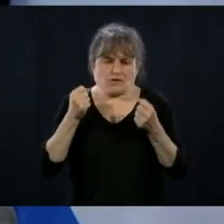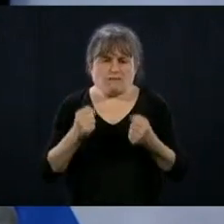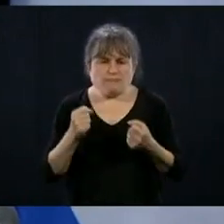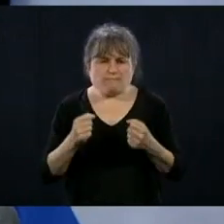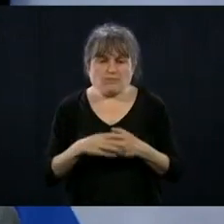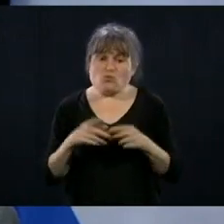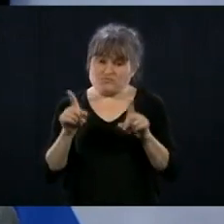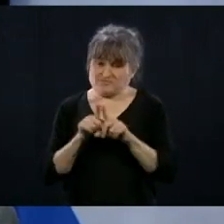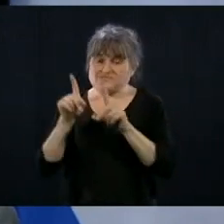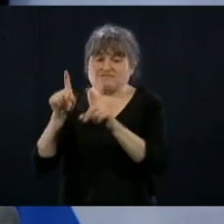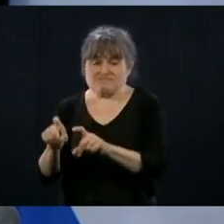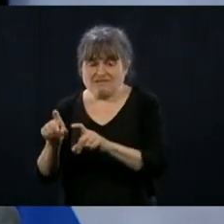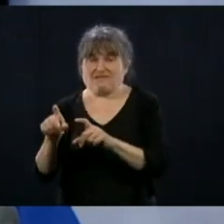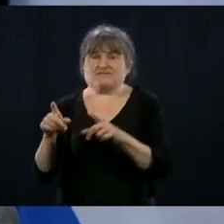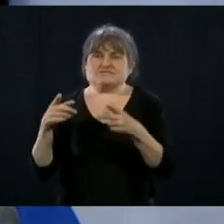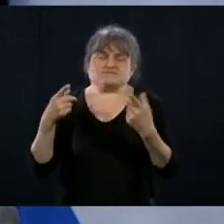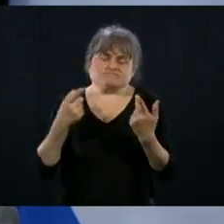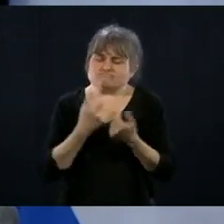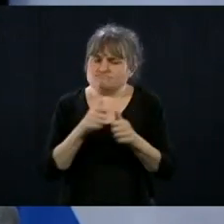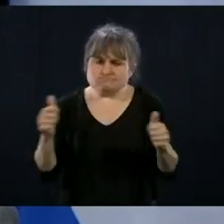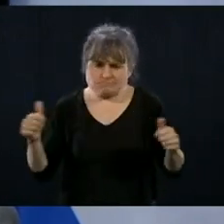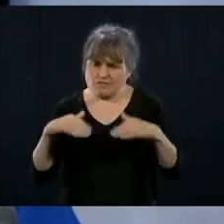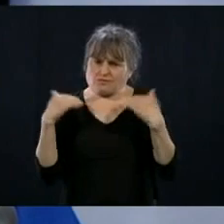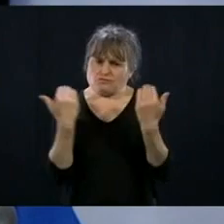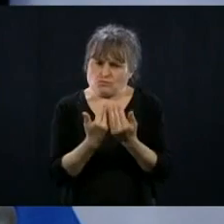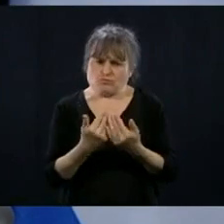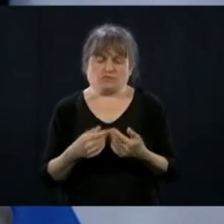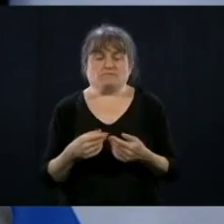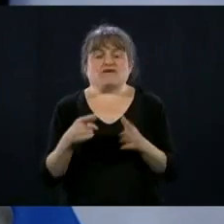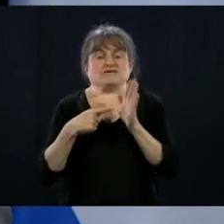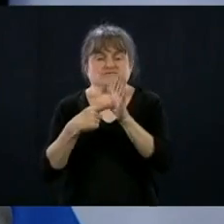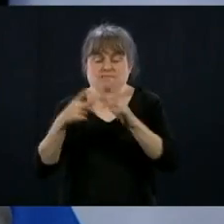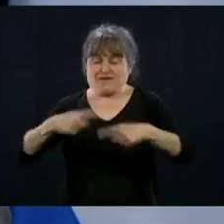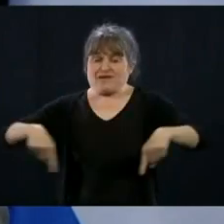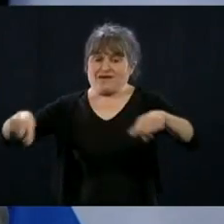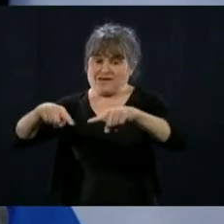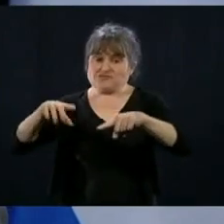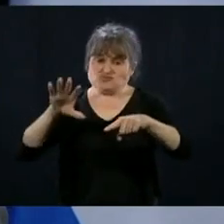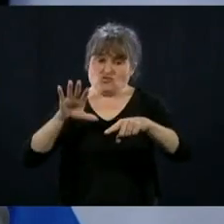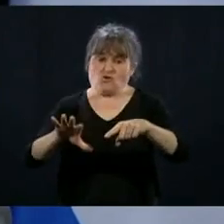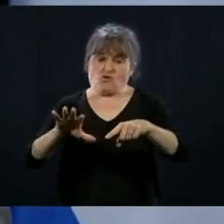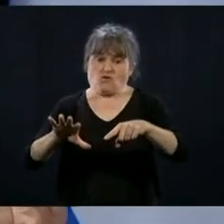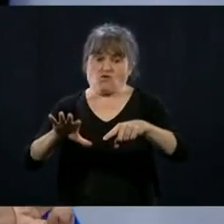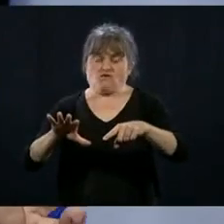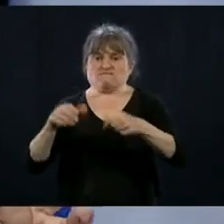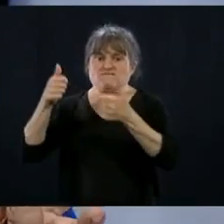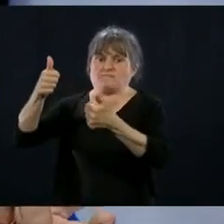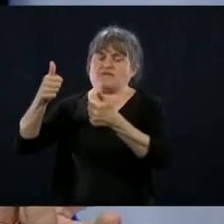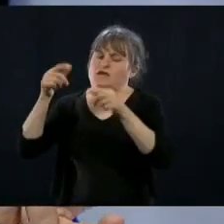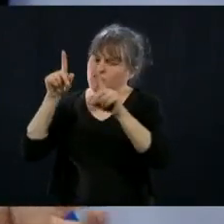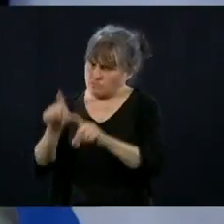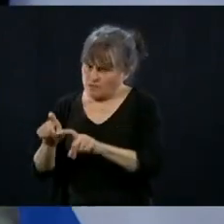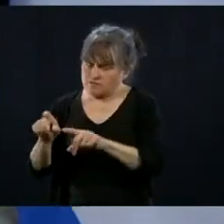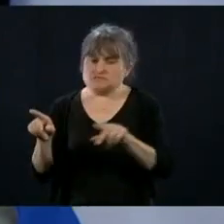are, tying all the loose ends, and we are going to have tests in hot regions, but also in cold regions, because we want